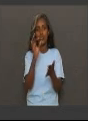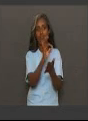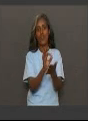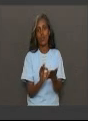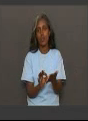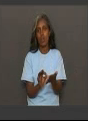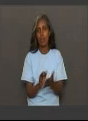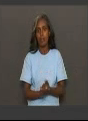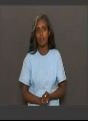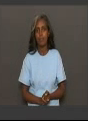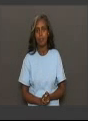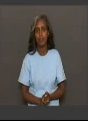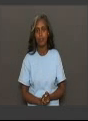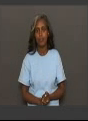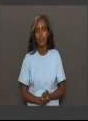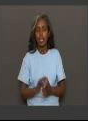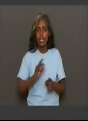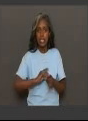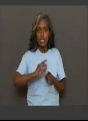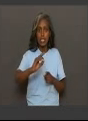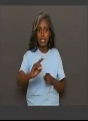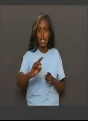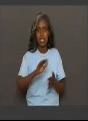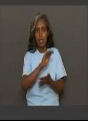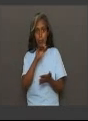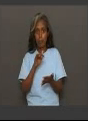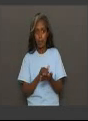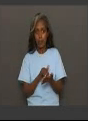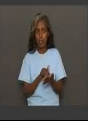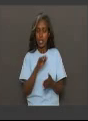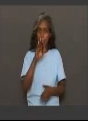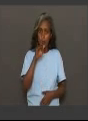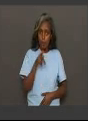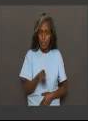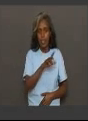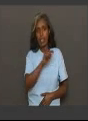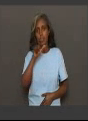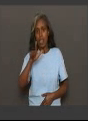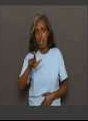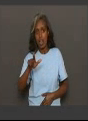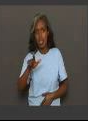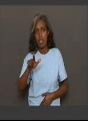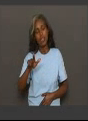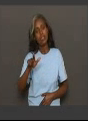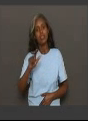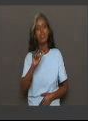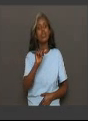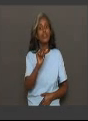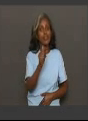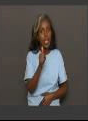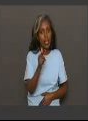formula. The distance between P and L is